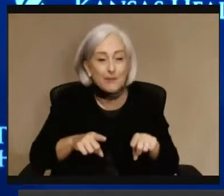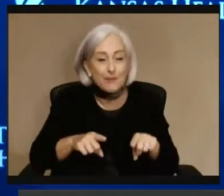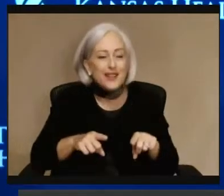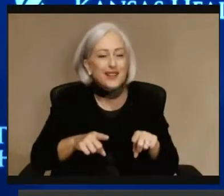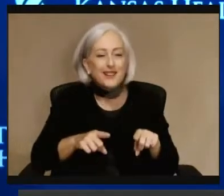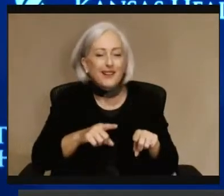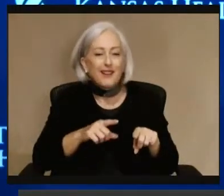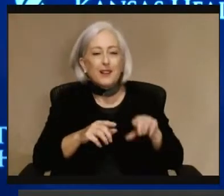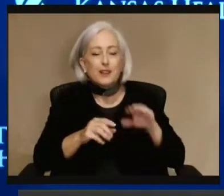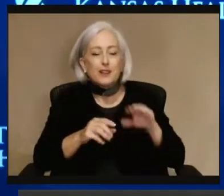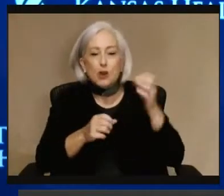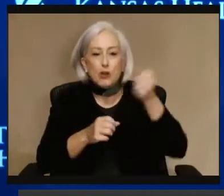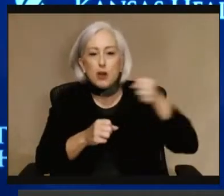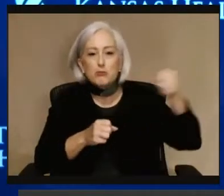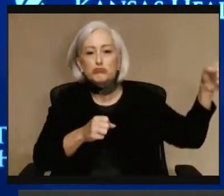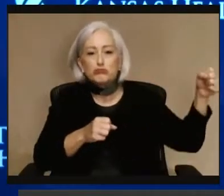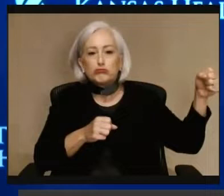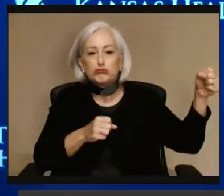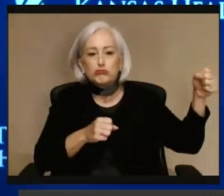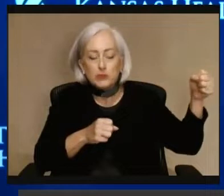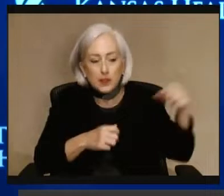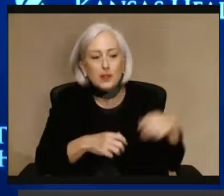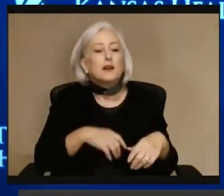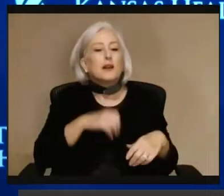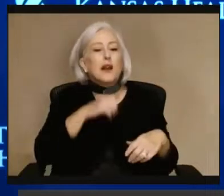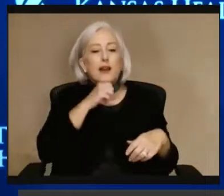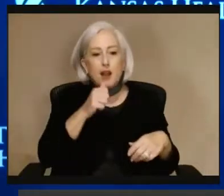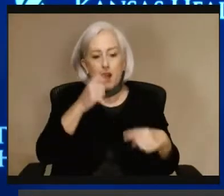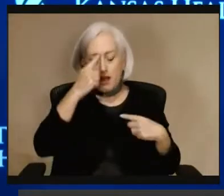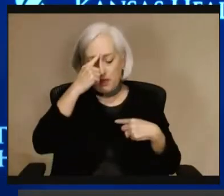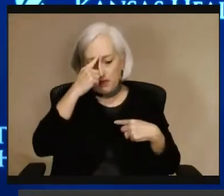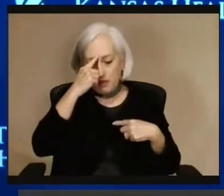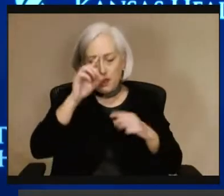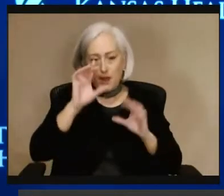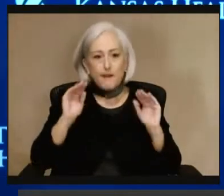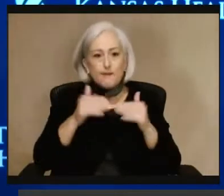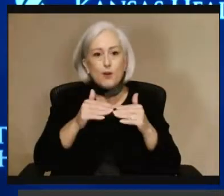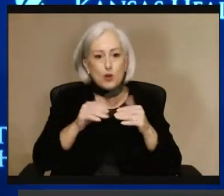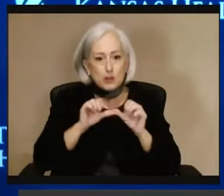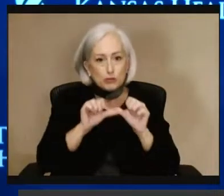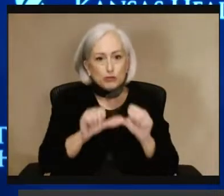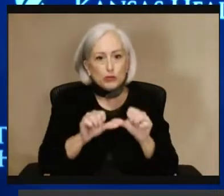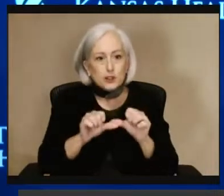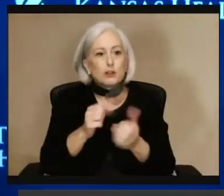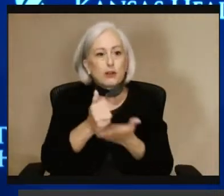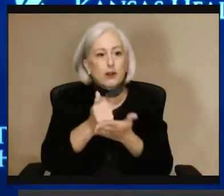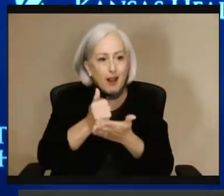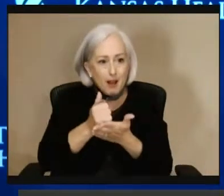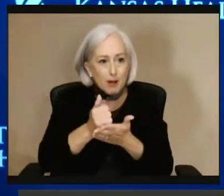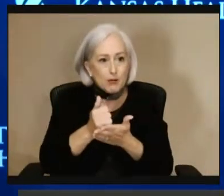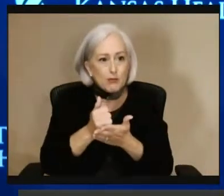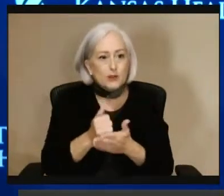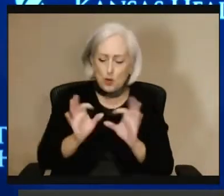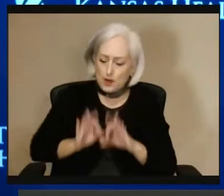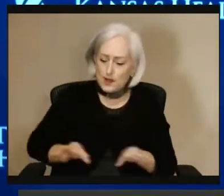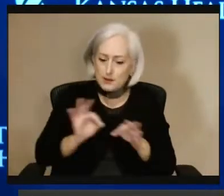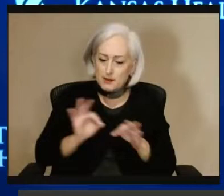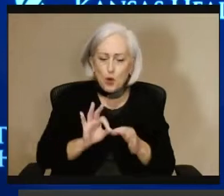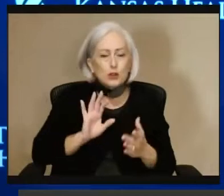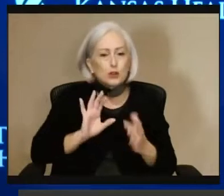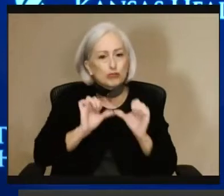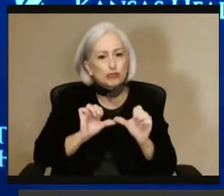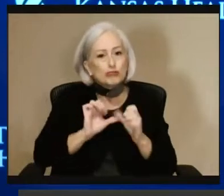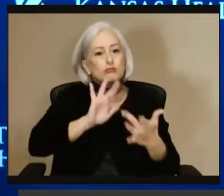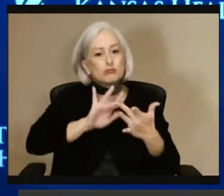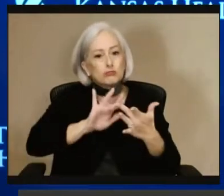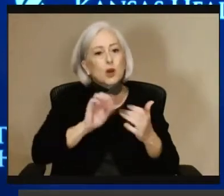important to track that patient after discharge, stay in touch, continue to answer questions for the family, and really connect them